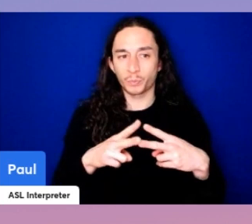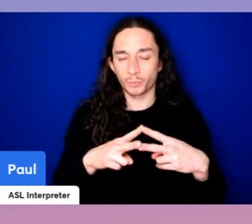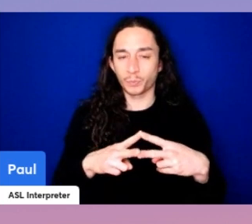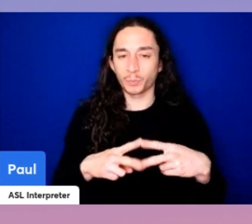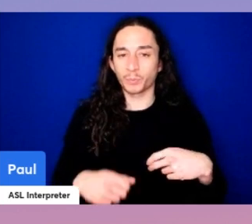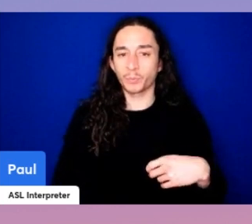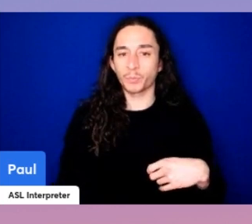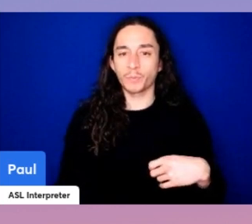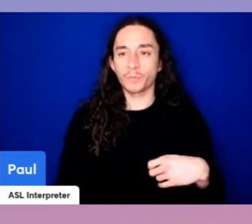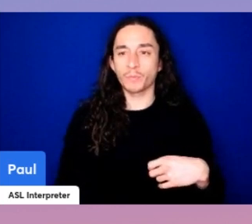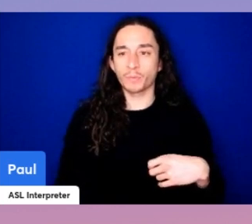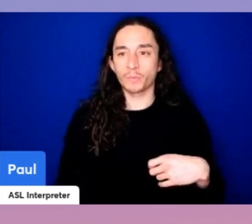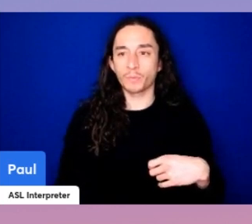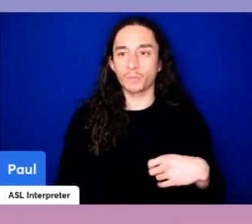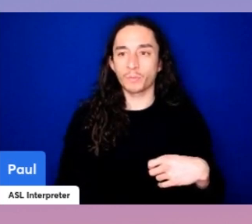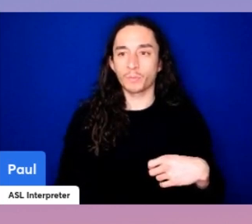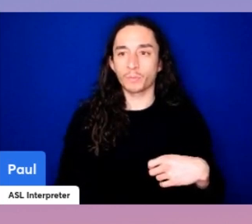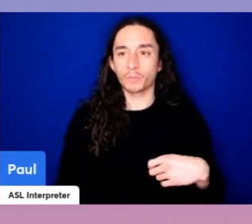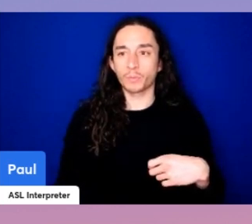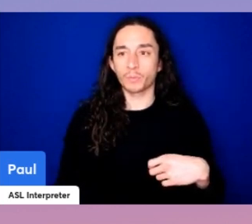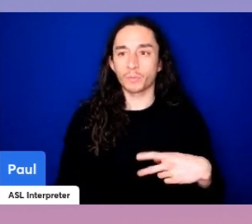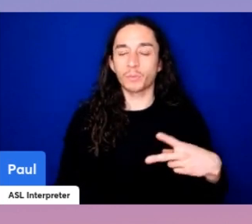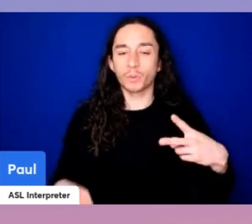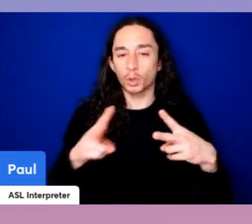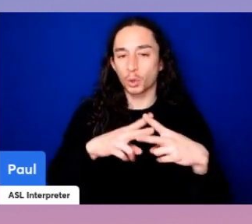visiting these two articles.